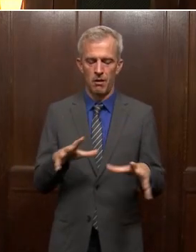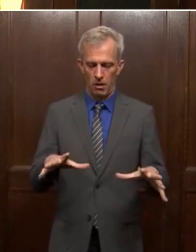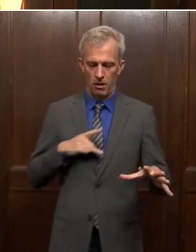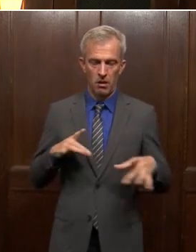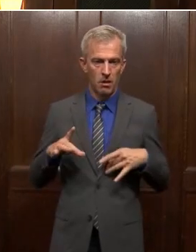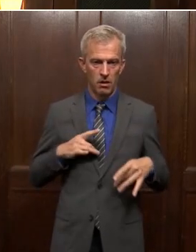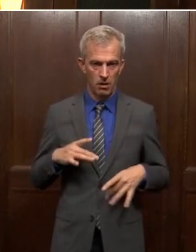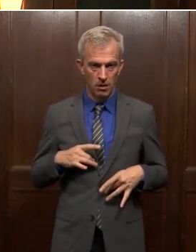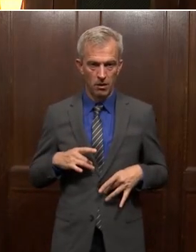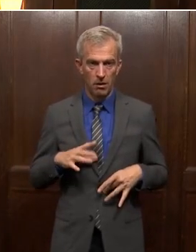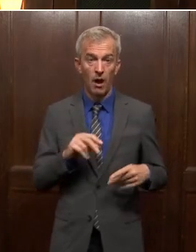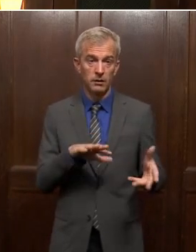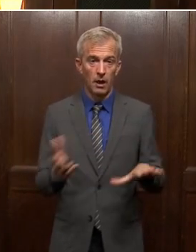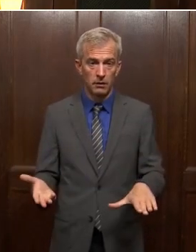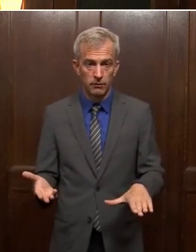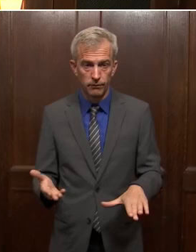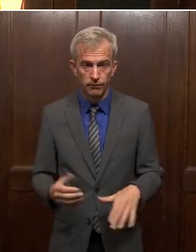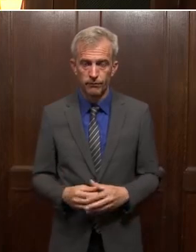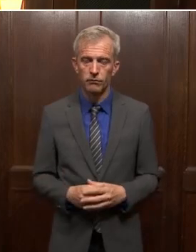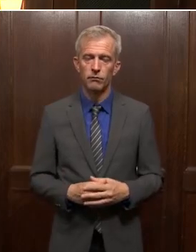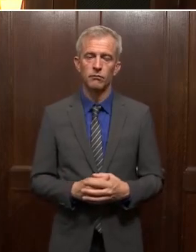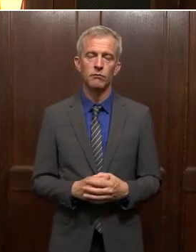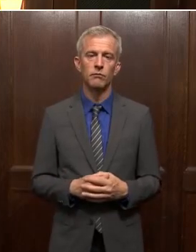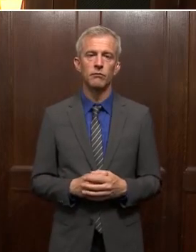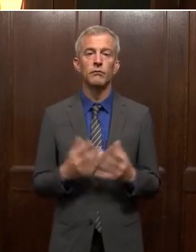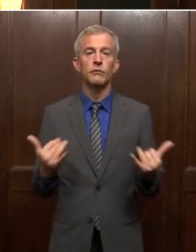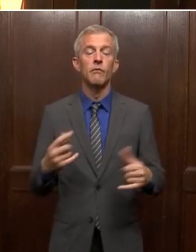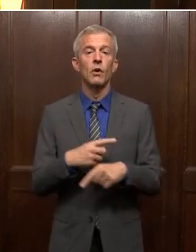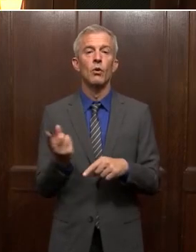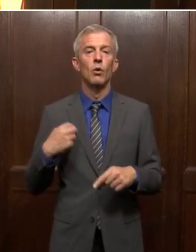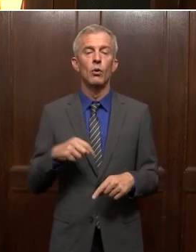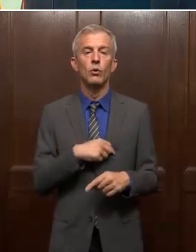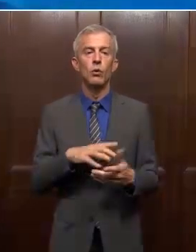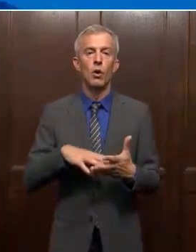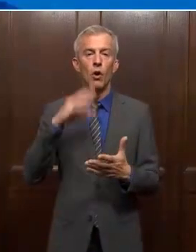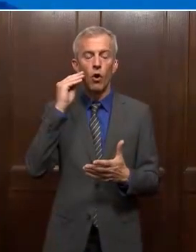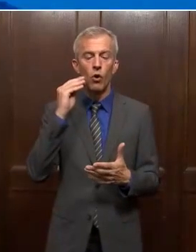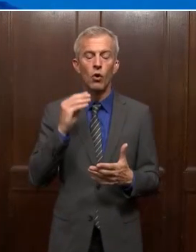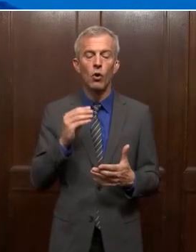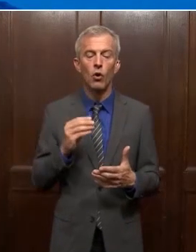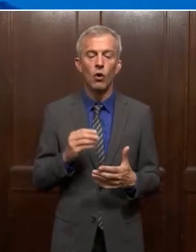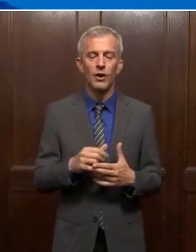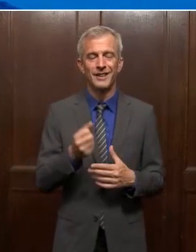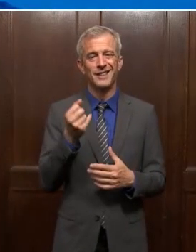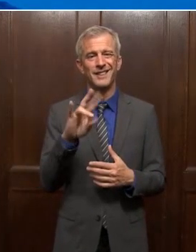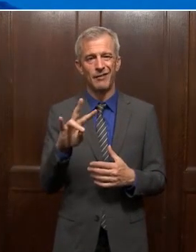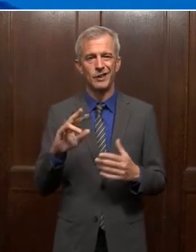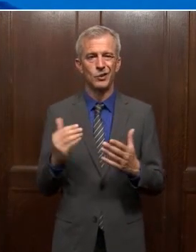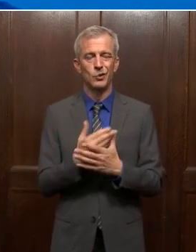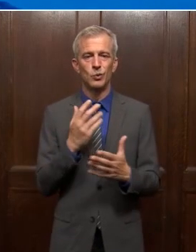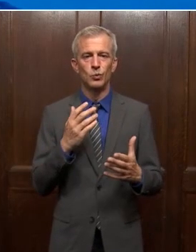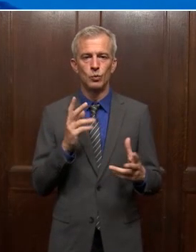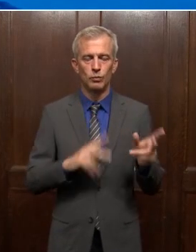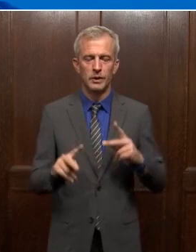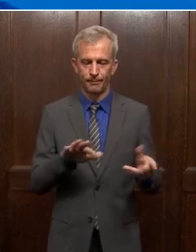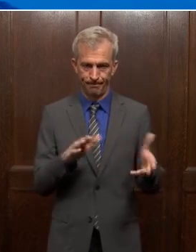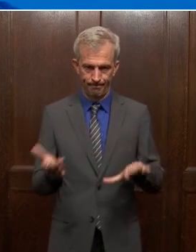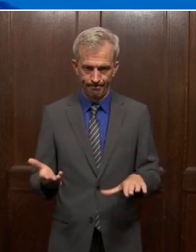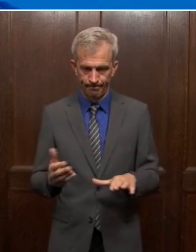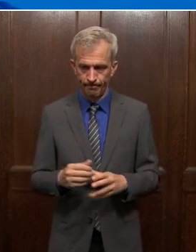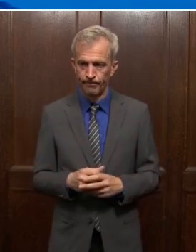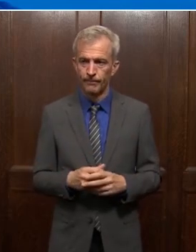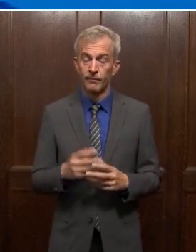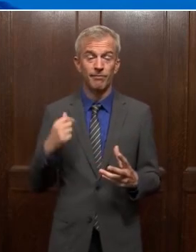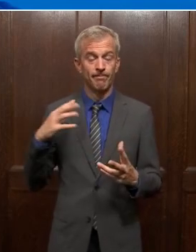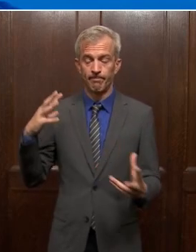this disease and die from it. Today we learned of 17 new deaths countywide. This brings